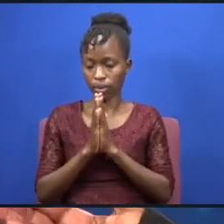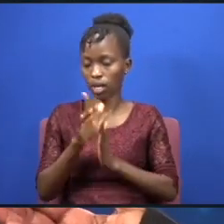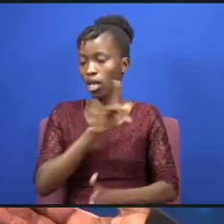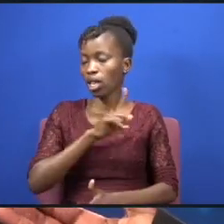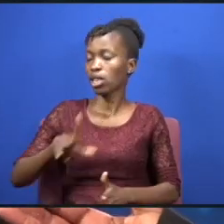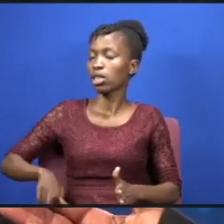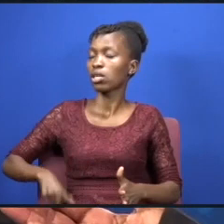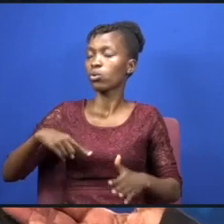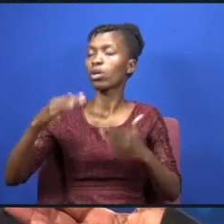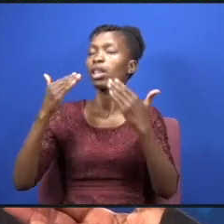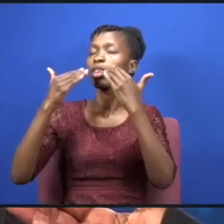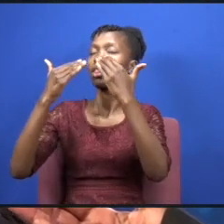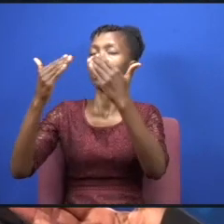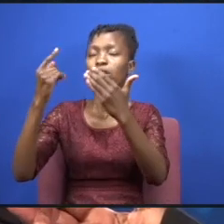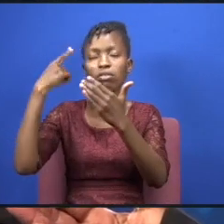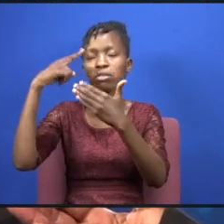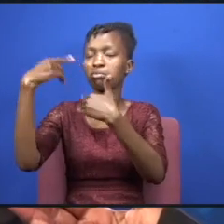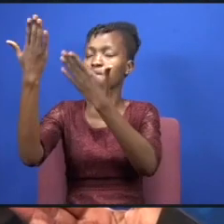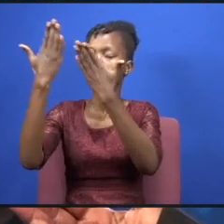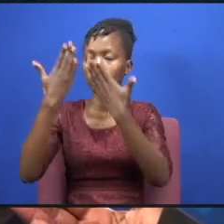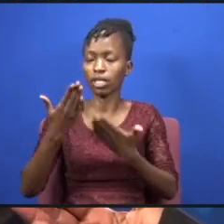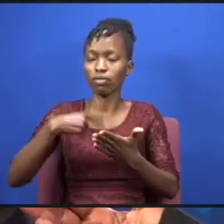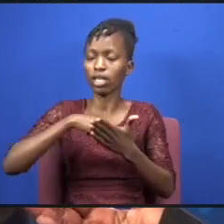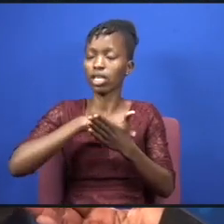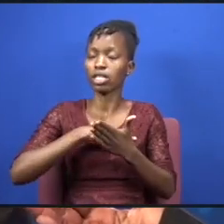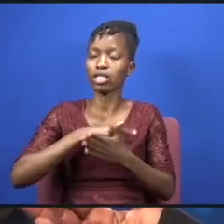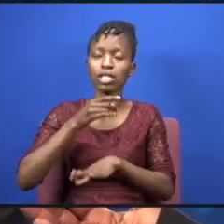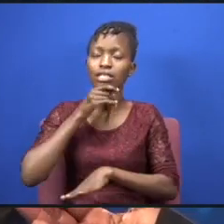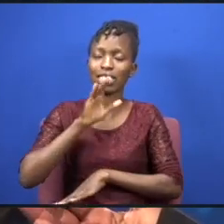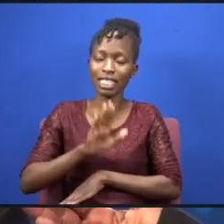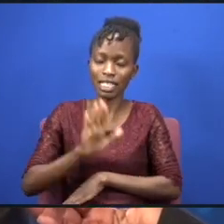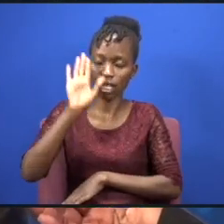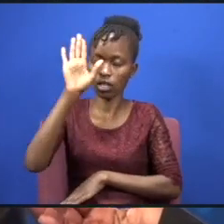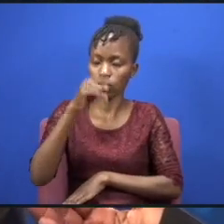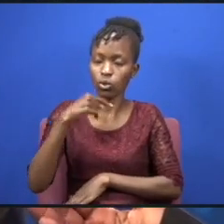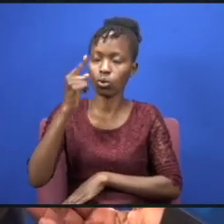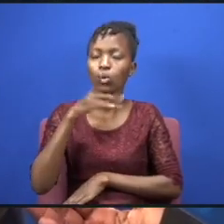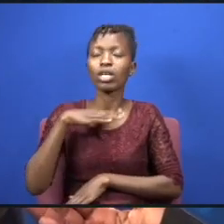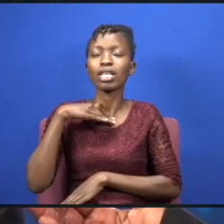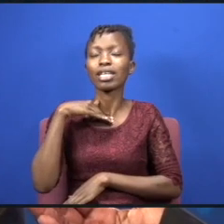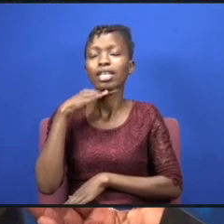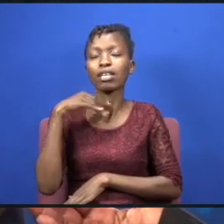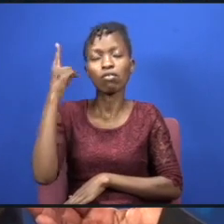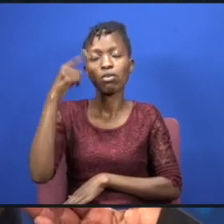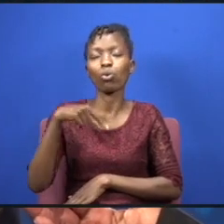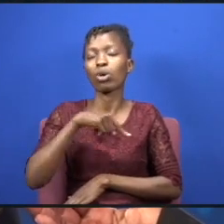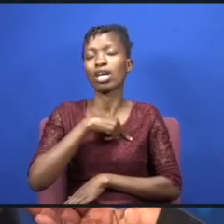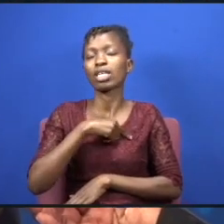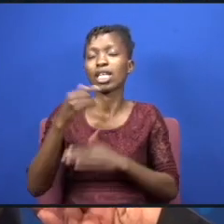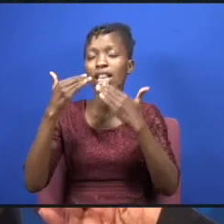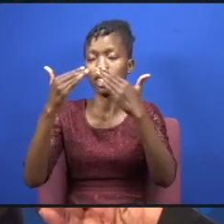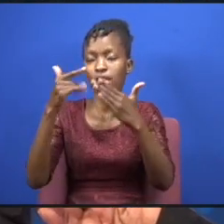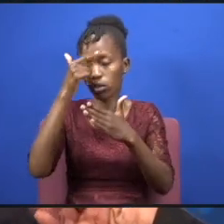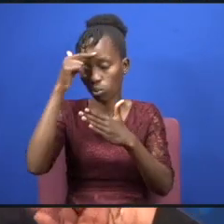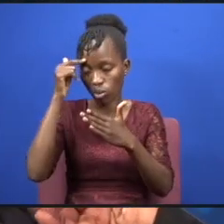you. We thank you for giving us your one and only Son who died the death that we deserve. We thank you that by